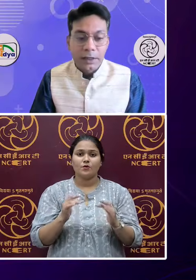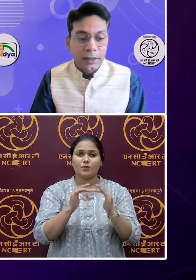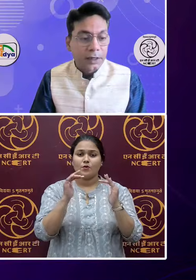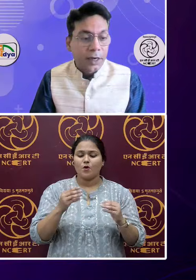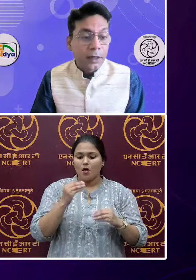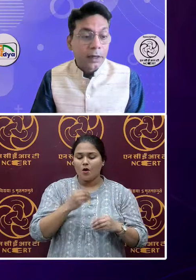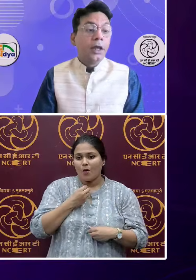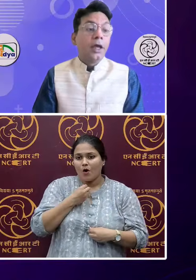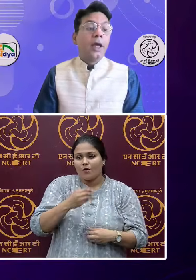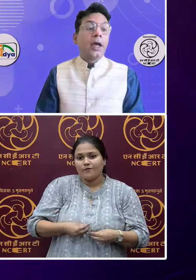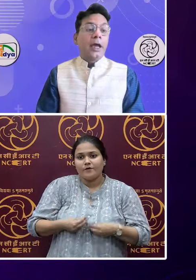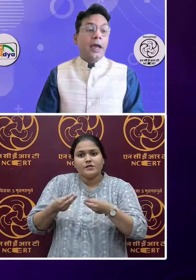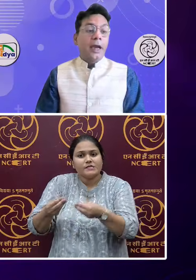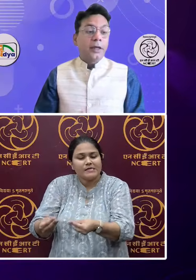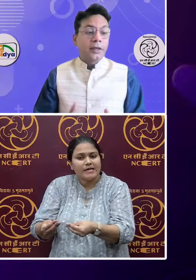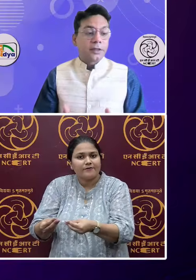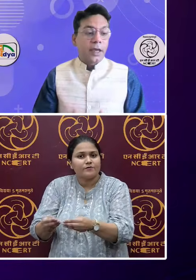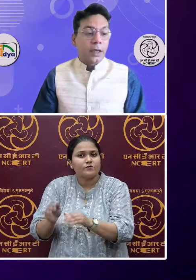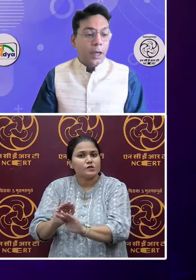the e-content.